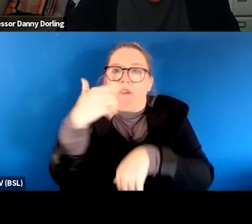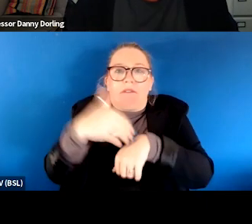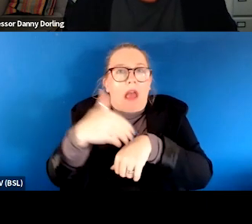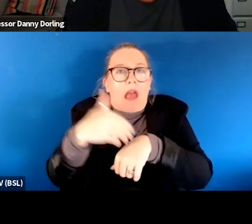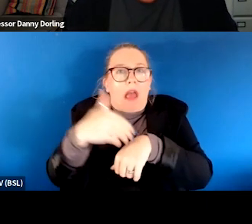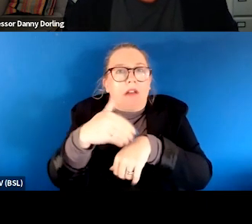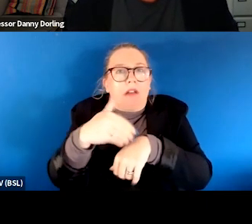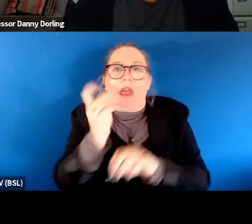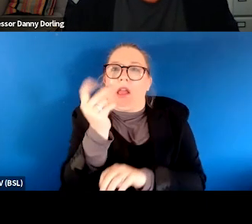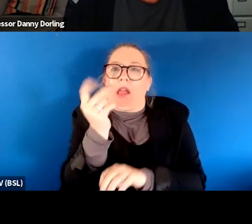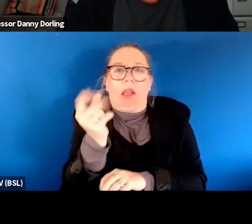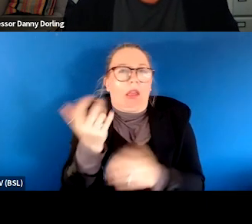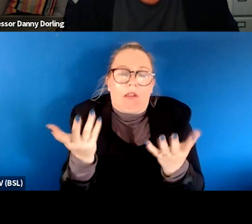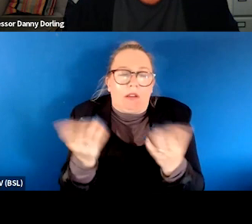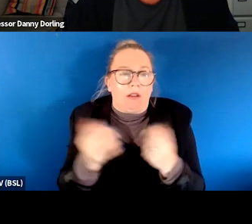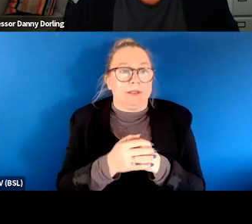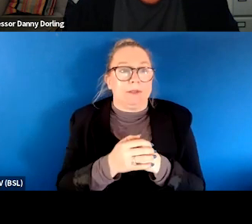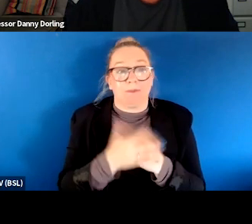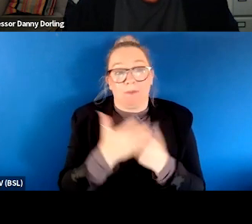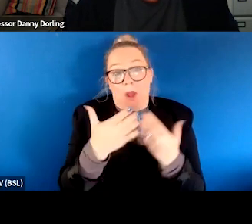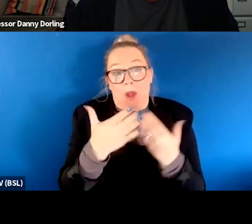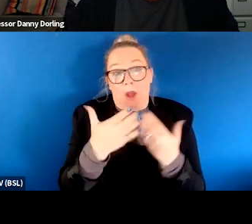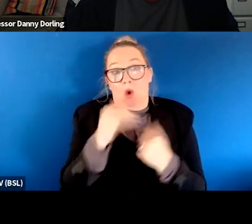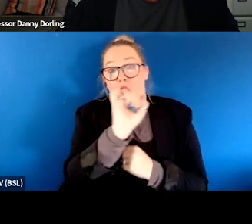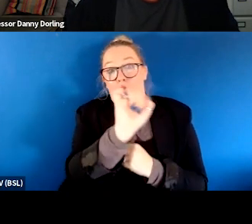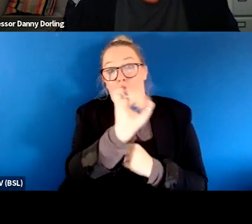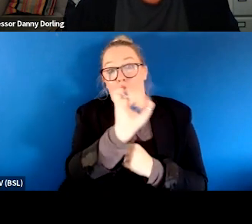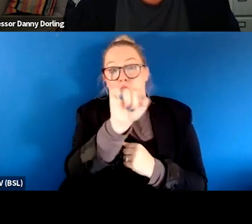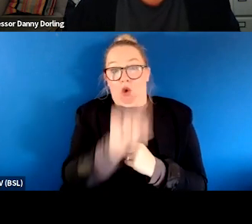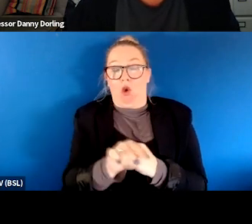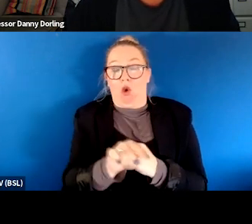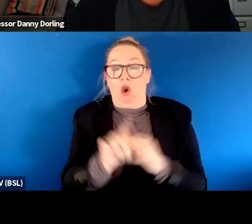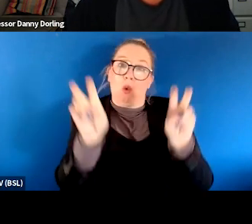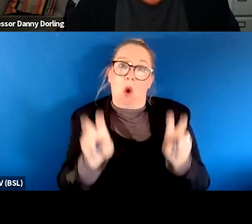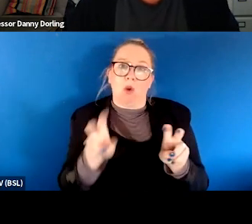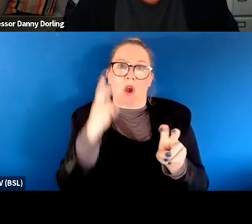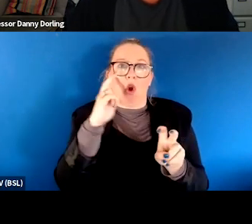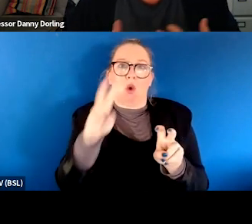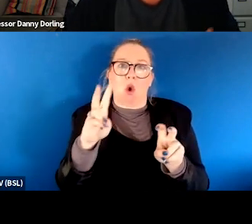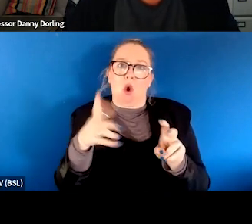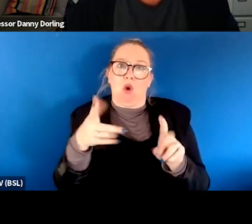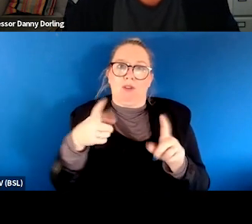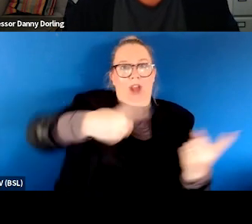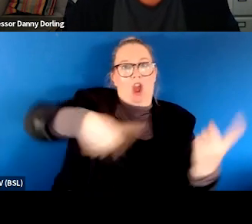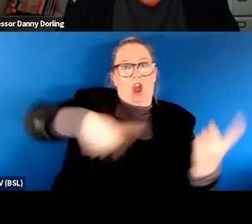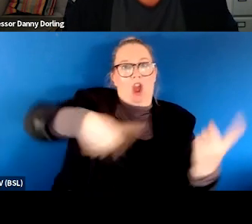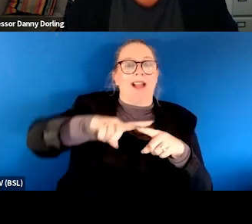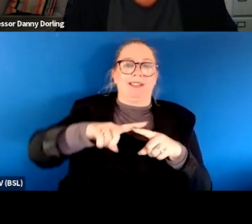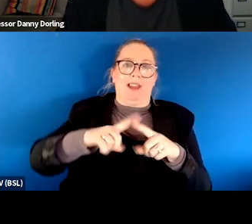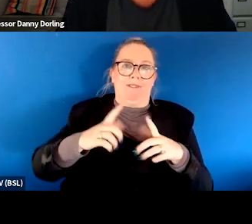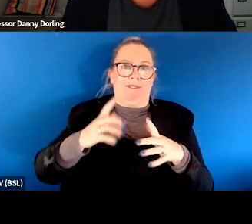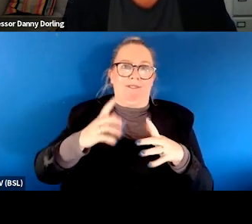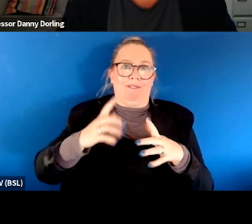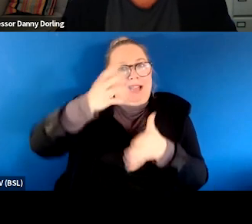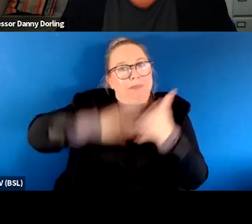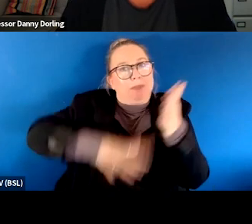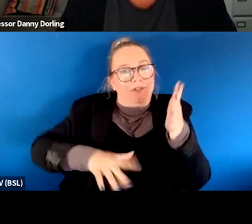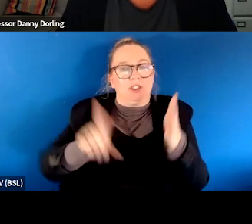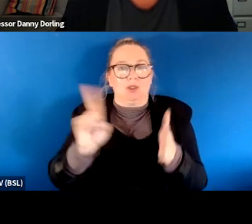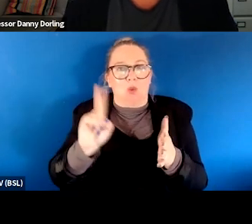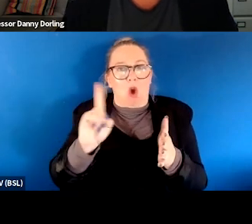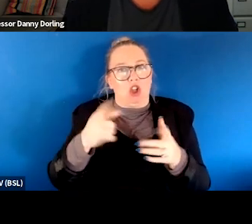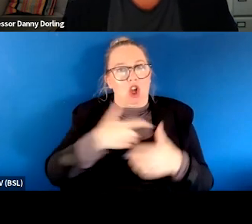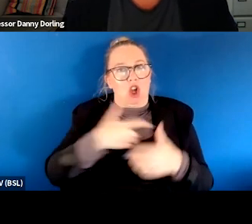Here are a few more quotes about collective trauma. This is an article in the New Statesman, again, almost exactly a year ago, May the